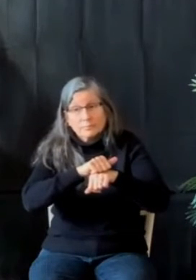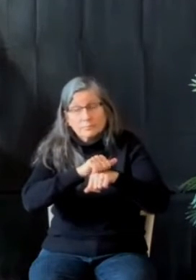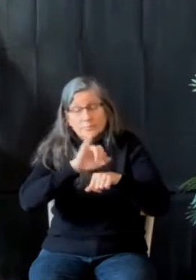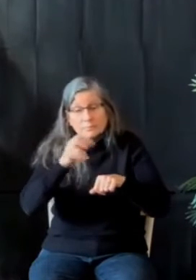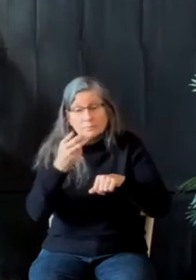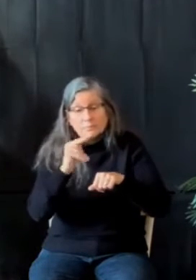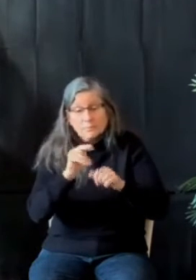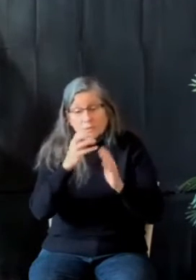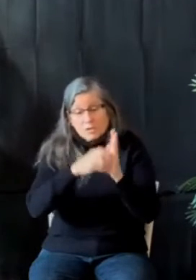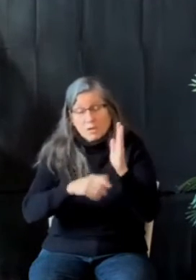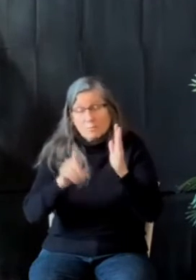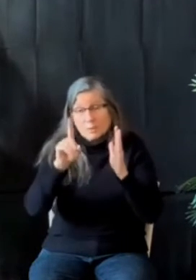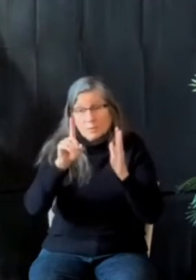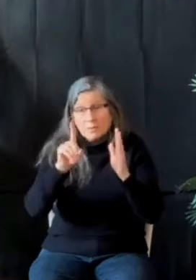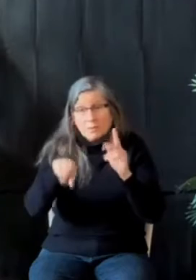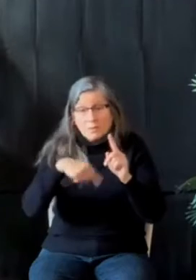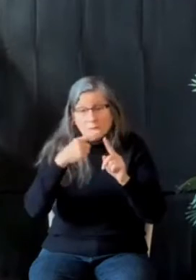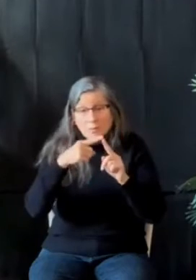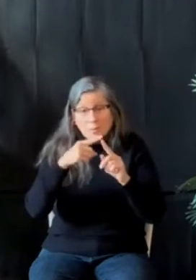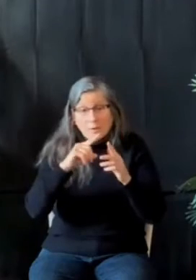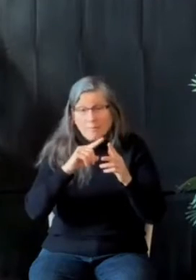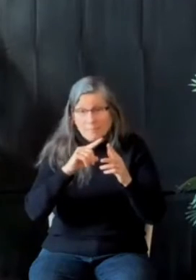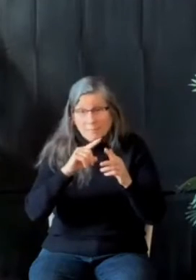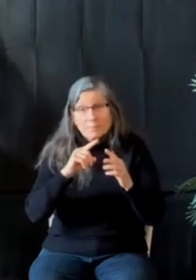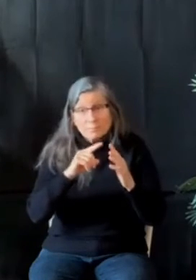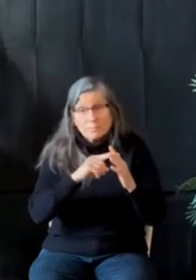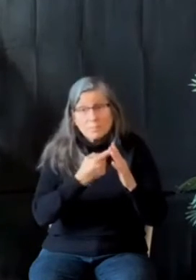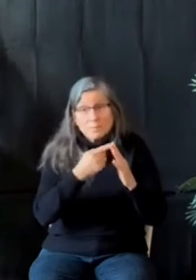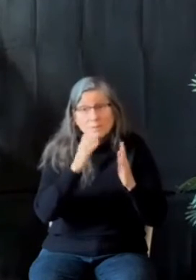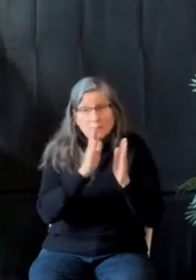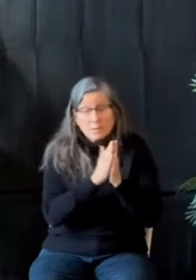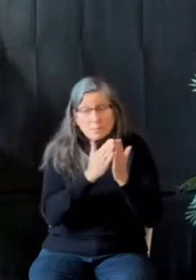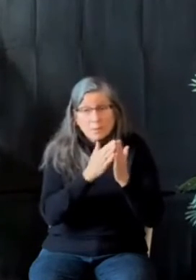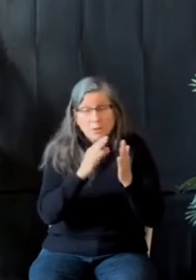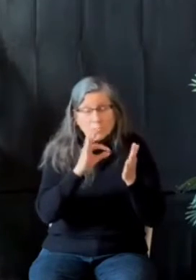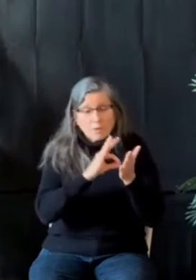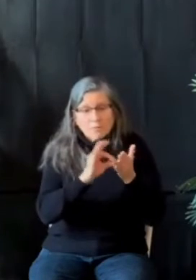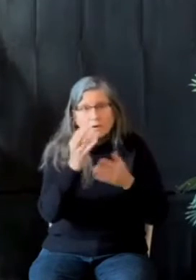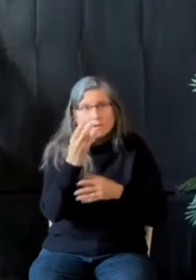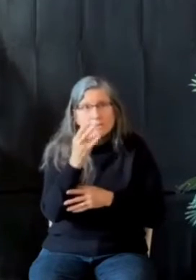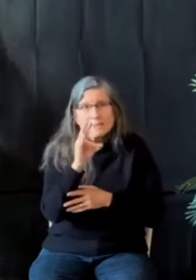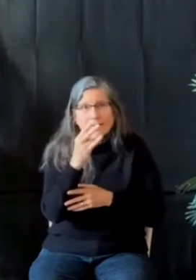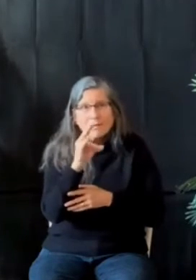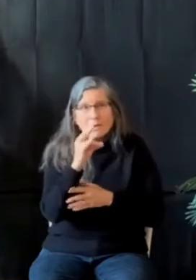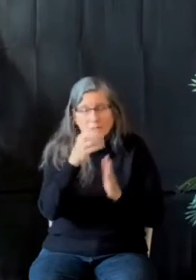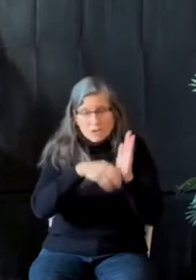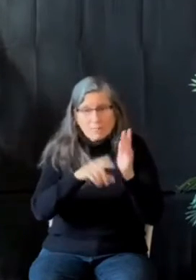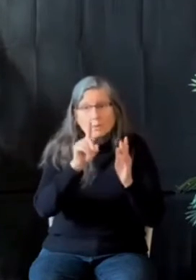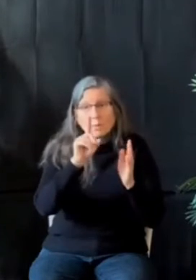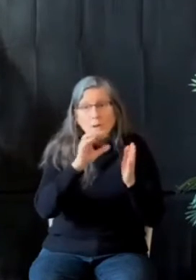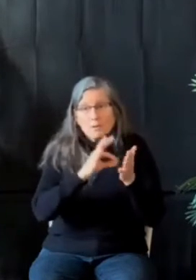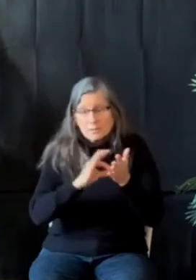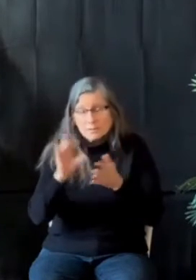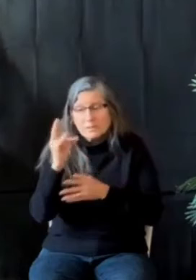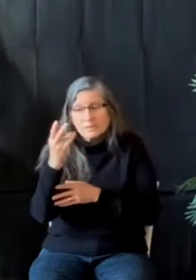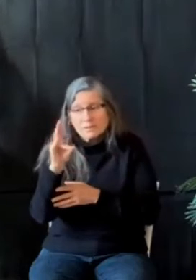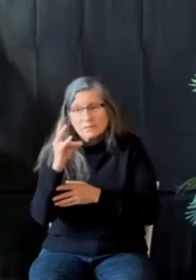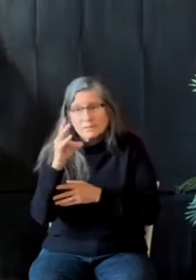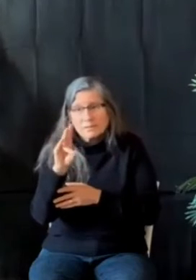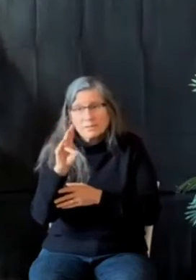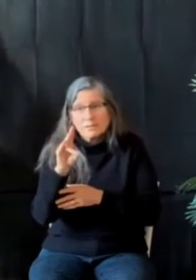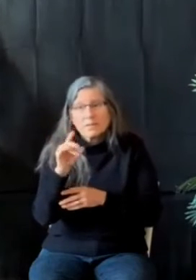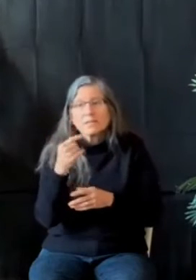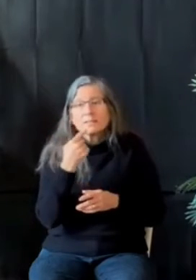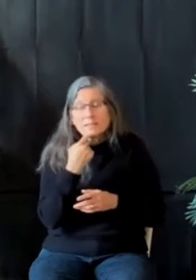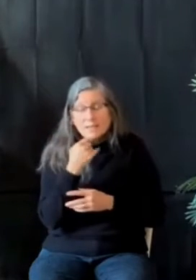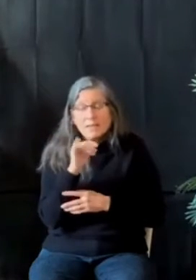In John chapter 1, when we first started this book in verse 17, you don't have that up on the screen, but in John chapter 1 in verse 17, it says